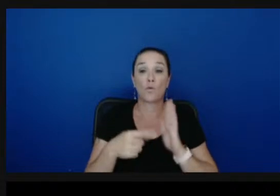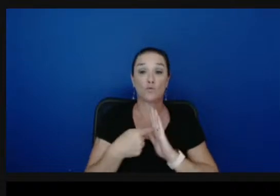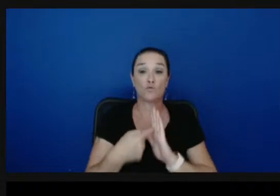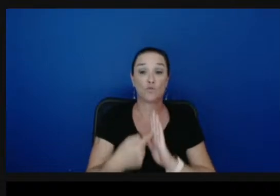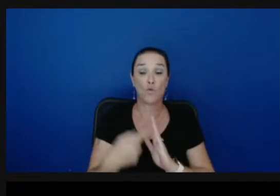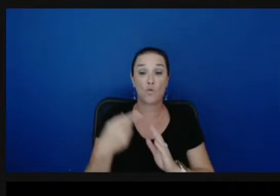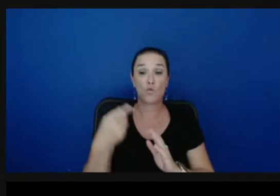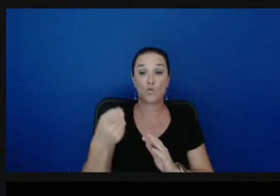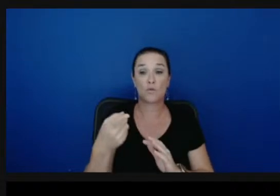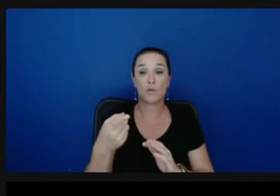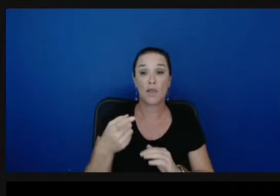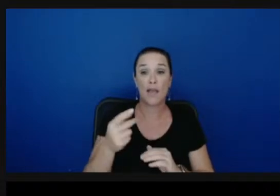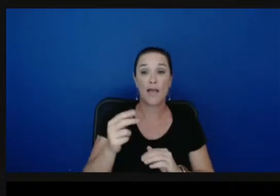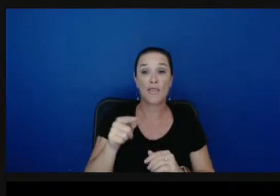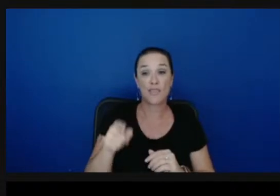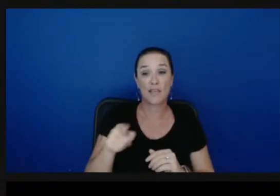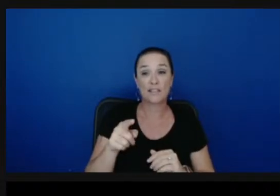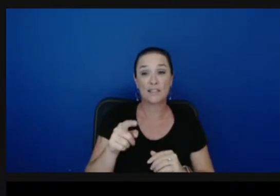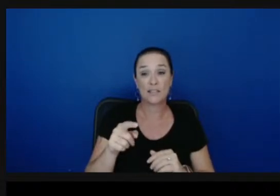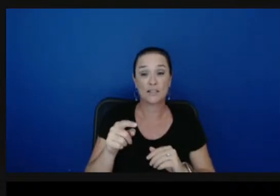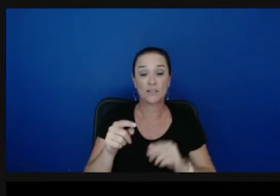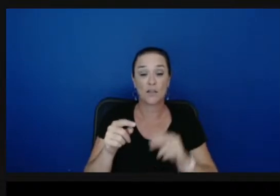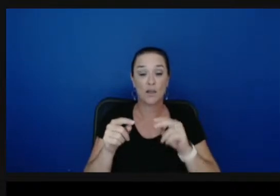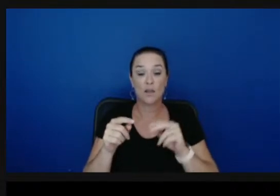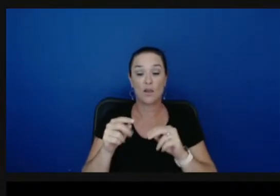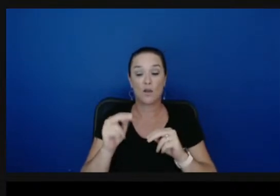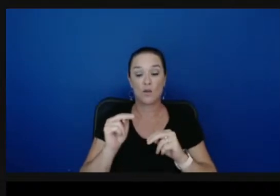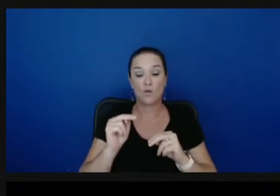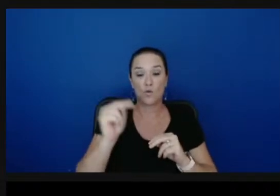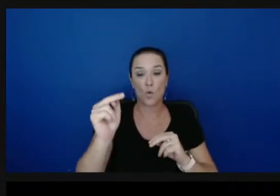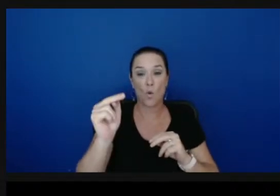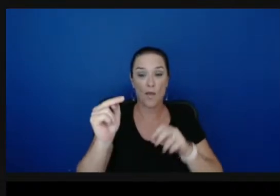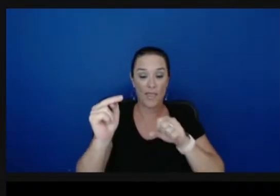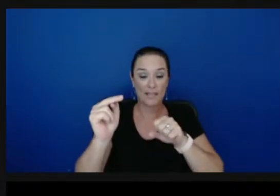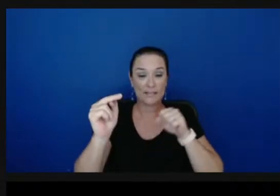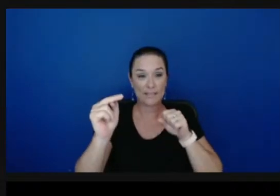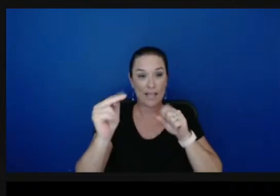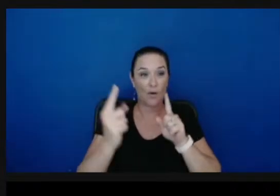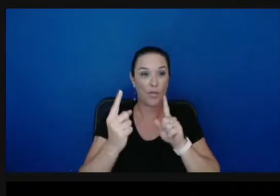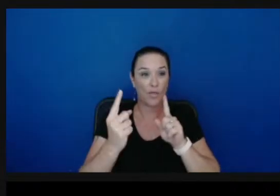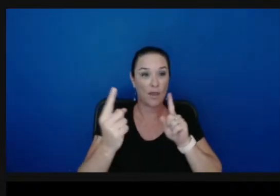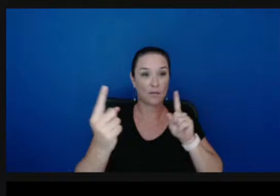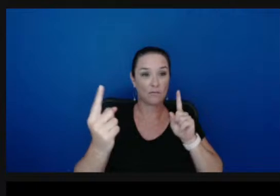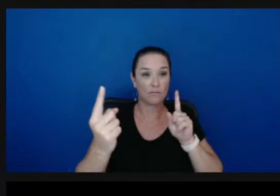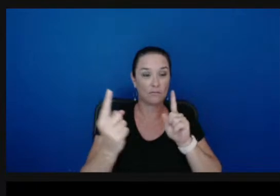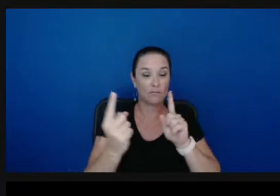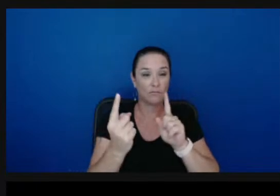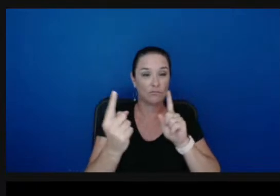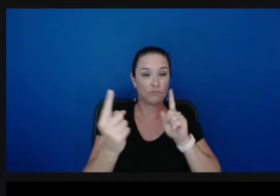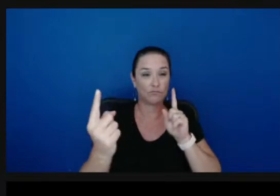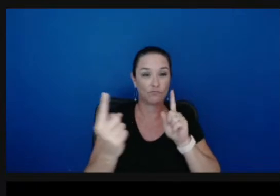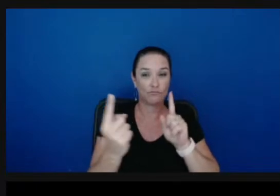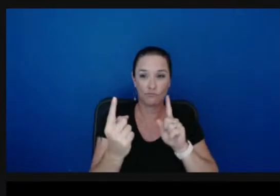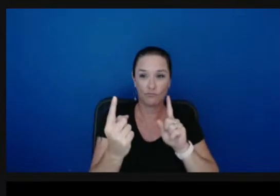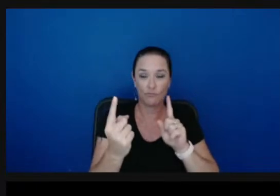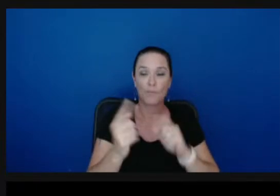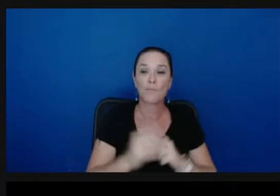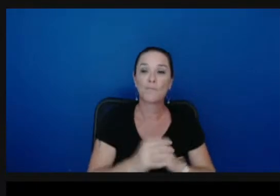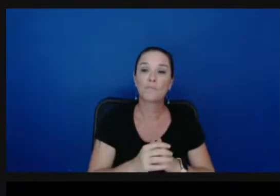and south across Kīlauea summit that indicates buildup and extension across the Hawaiian area.